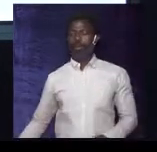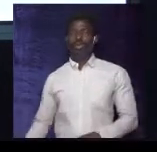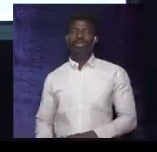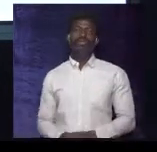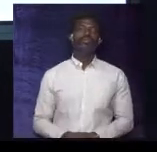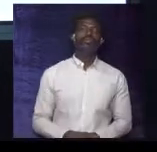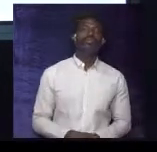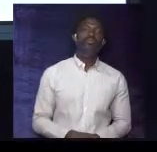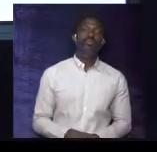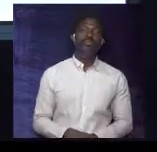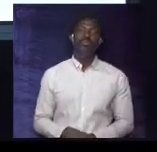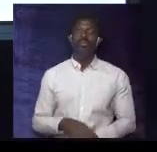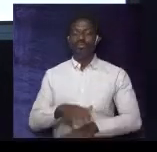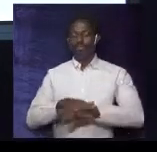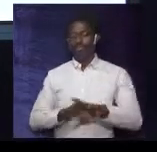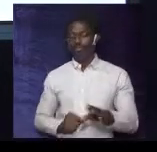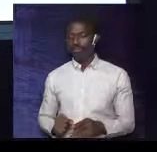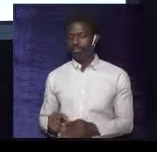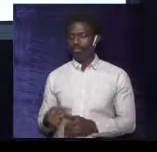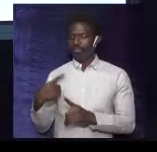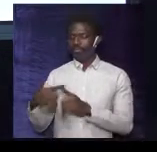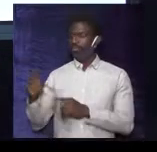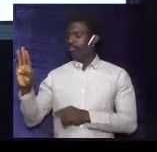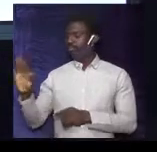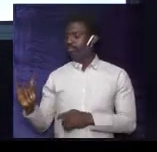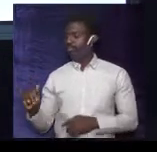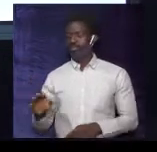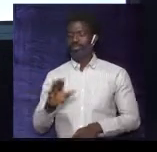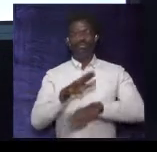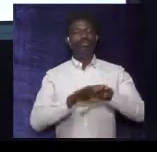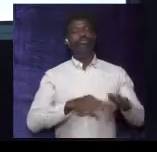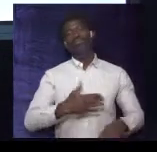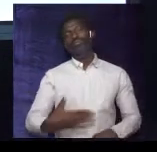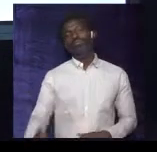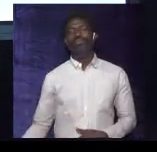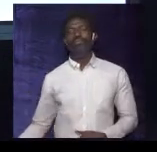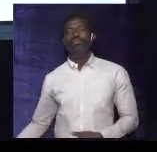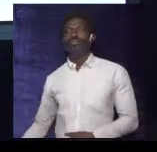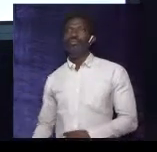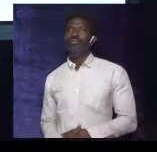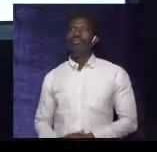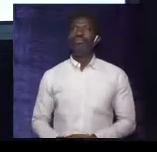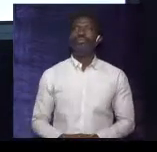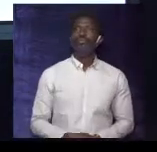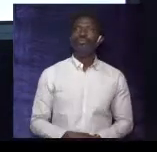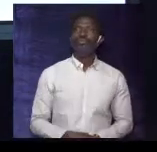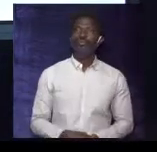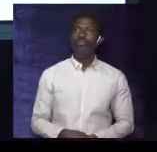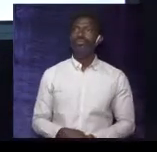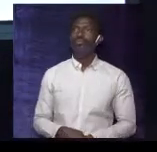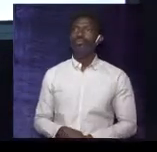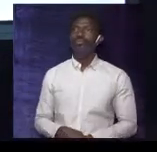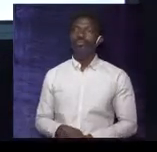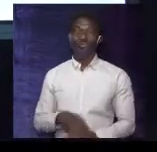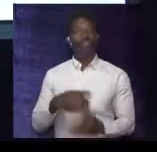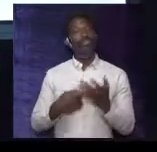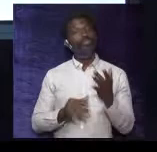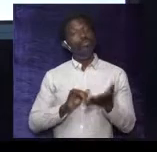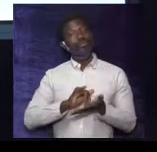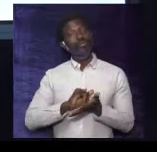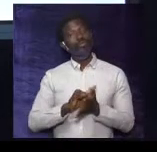Call by. Repeat after me. Call by. Call plus by. Call